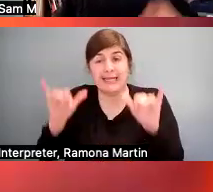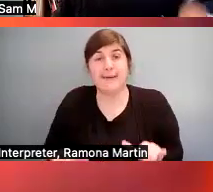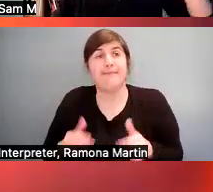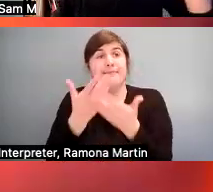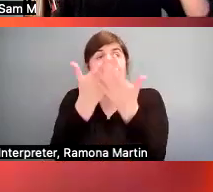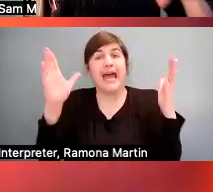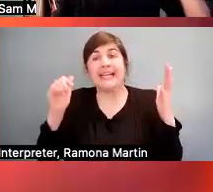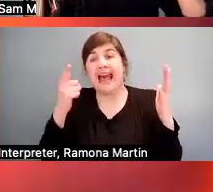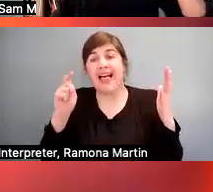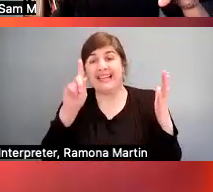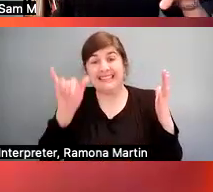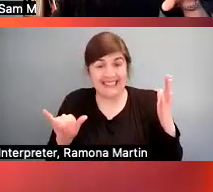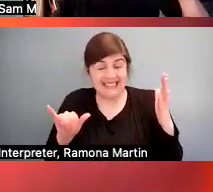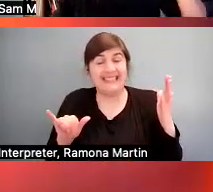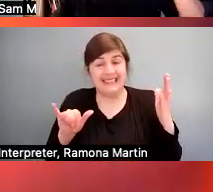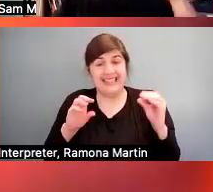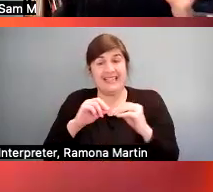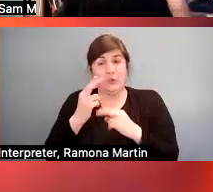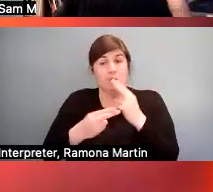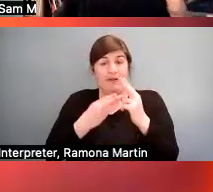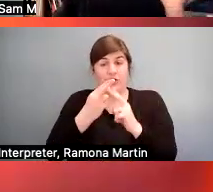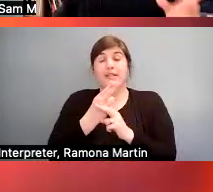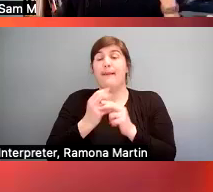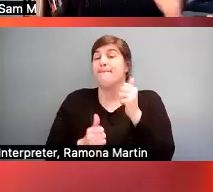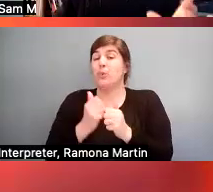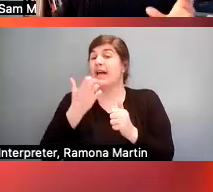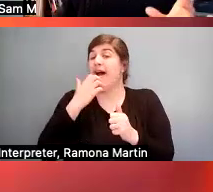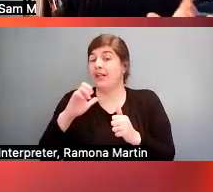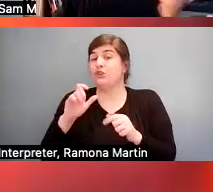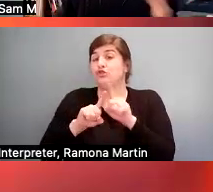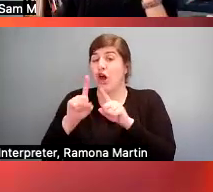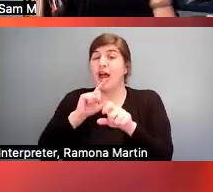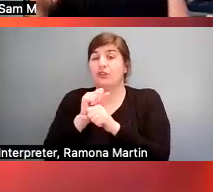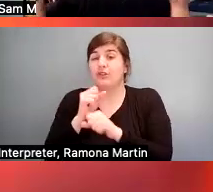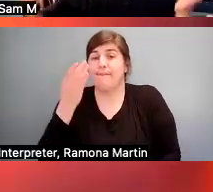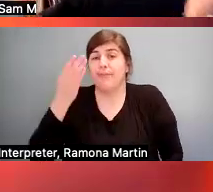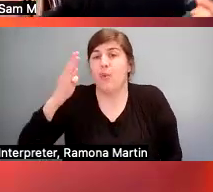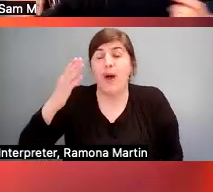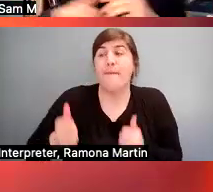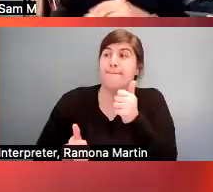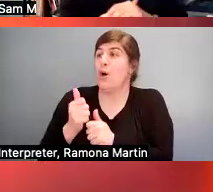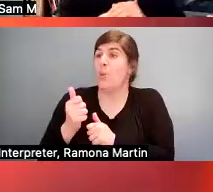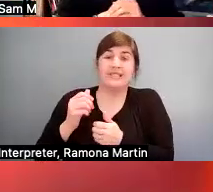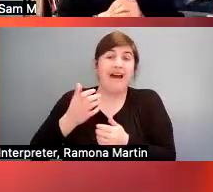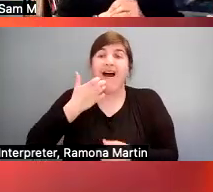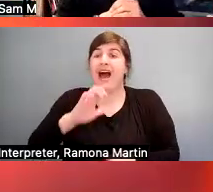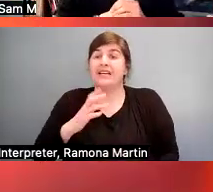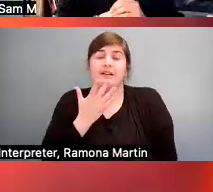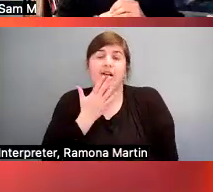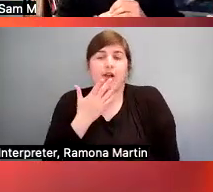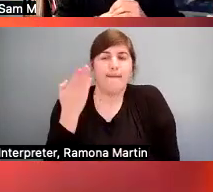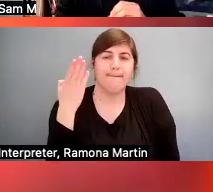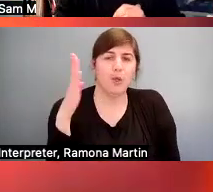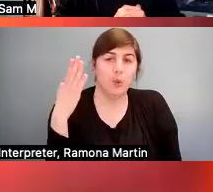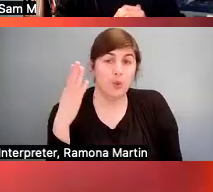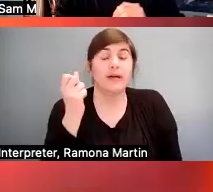solar system, in our galaxy, in our universe, the hottest stars are actually blue. Blue is the hottest color. Um,